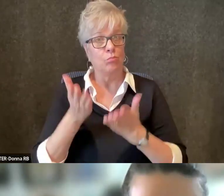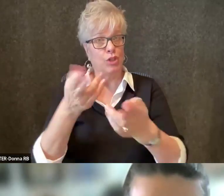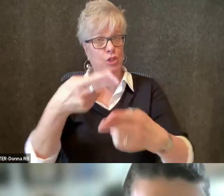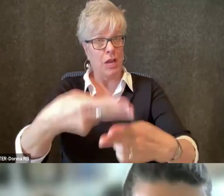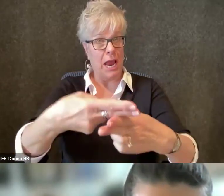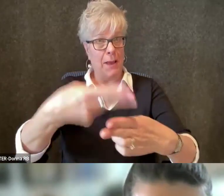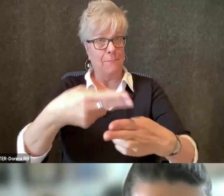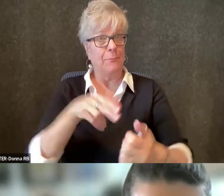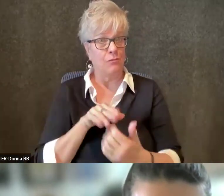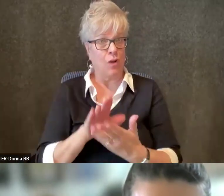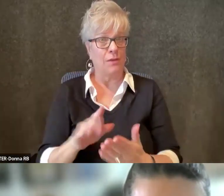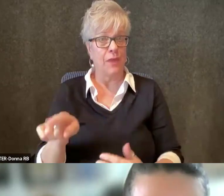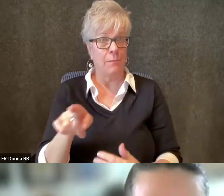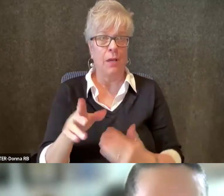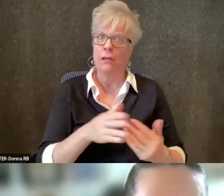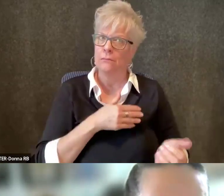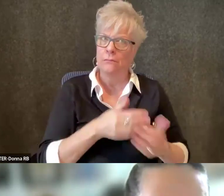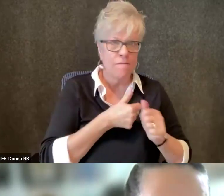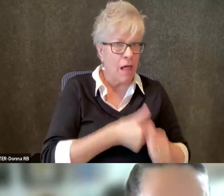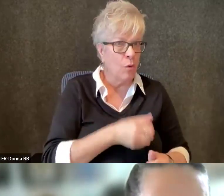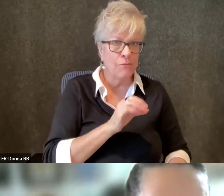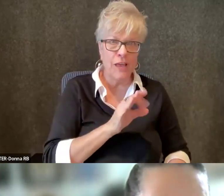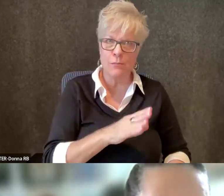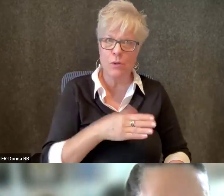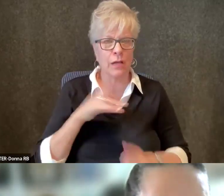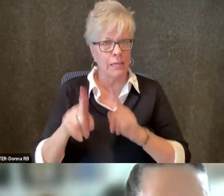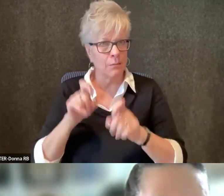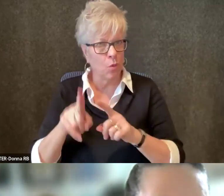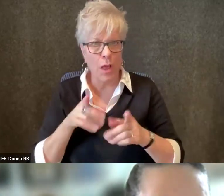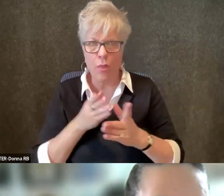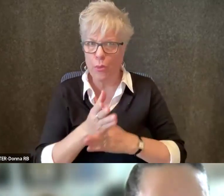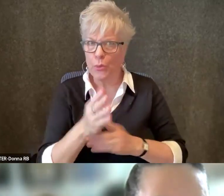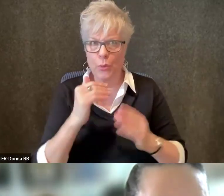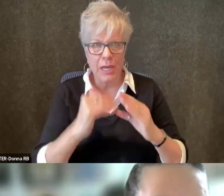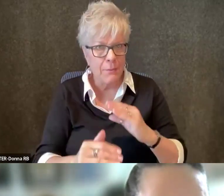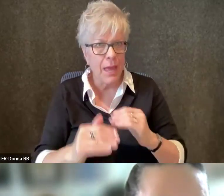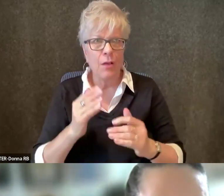way you can, whether you're following them on Facebook, asking them questions that way through email,